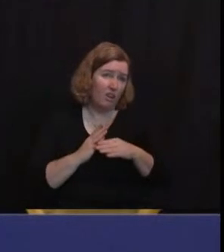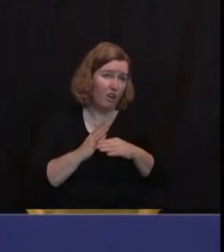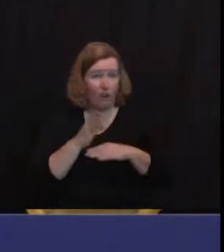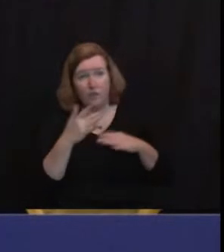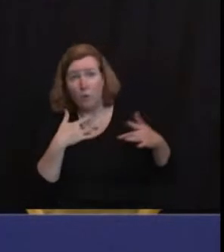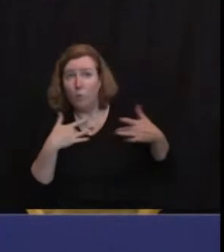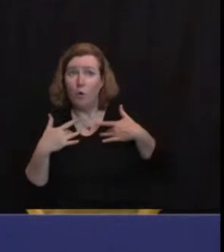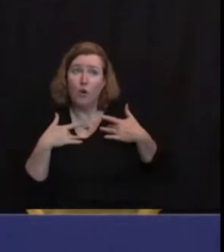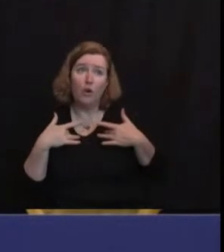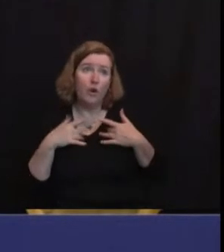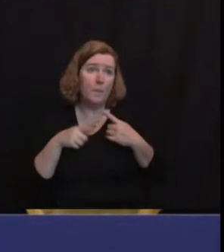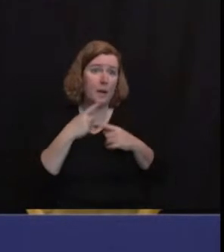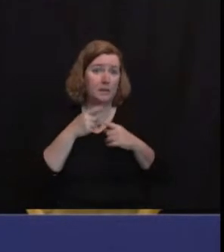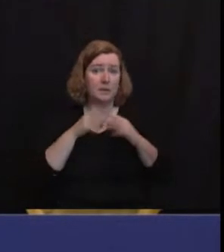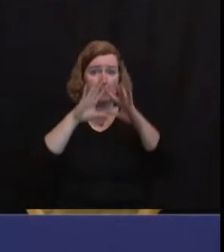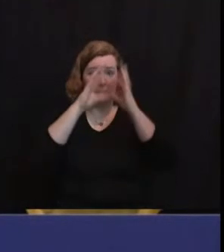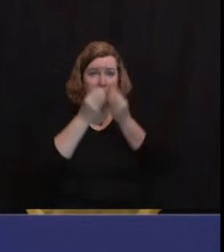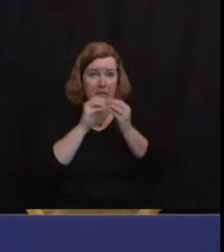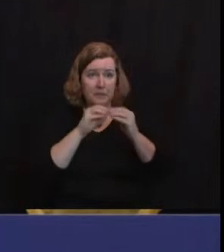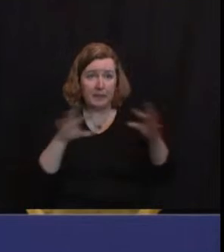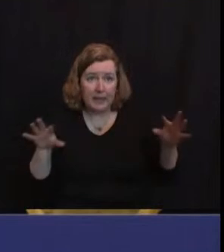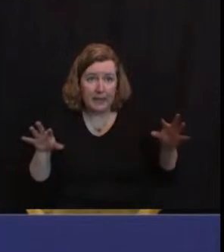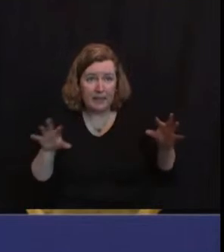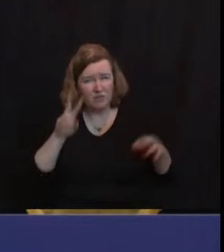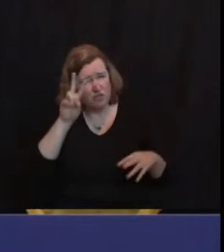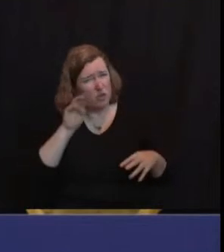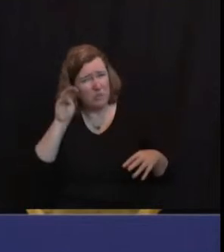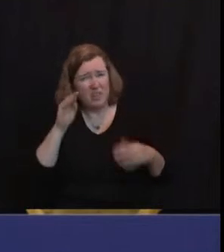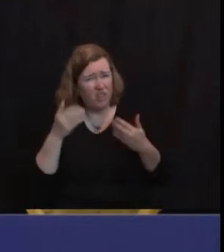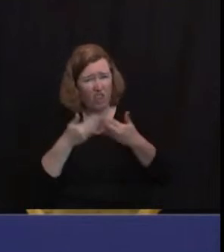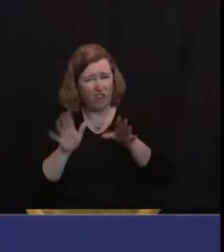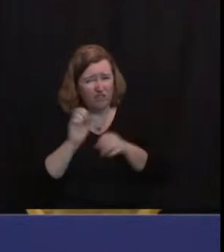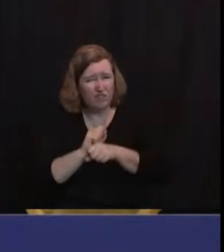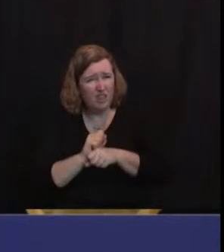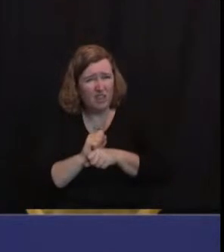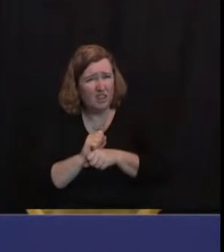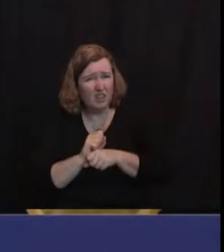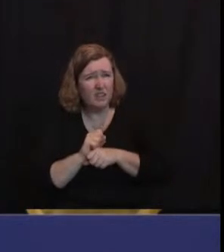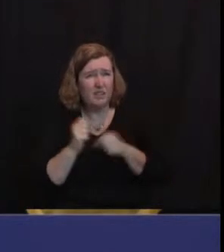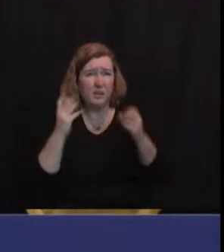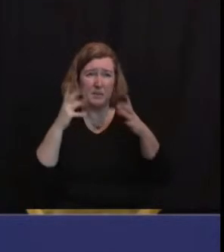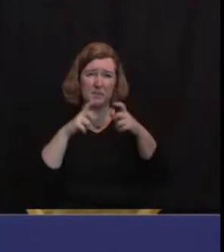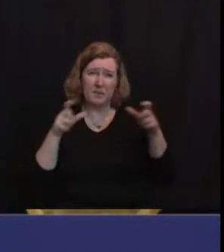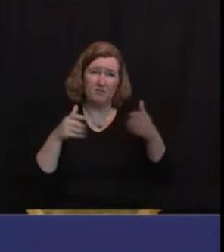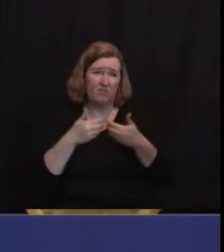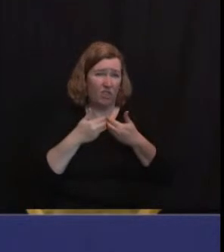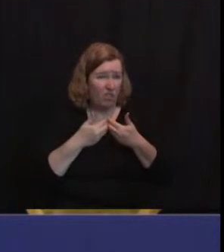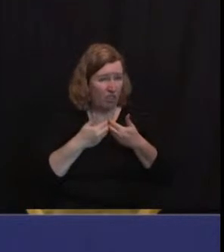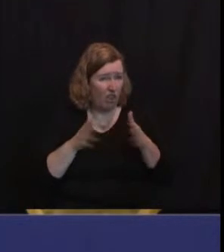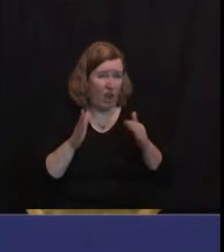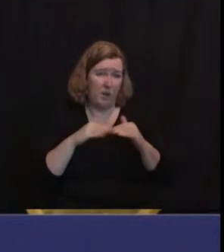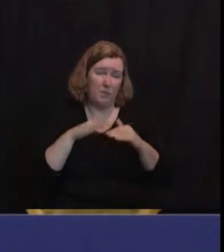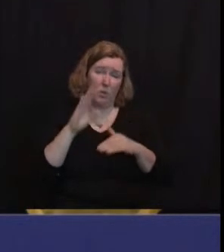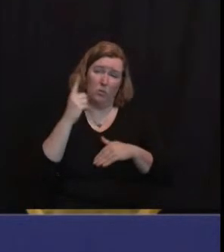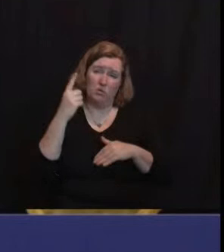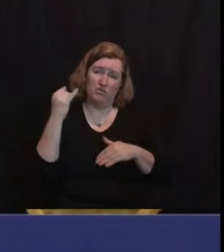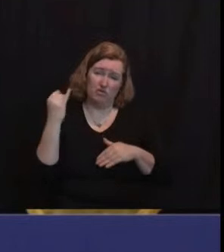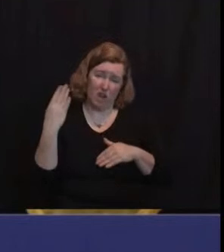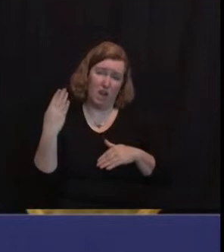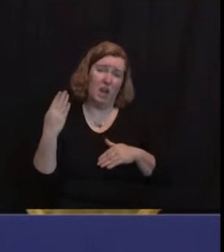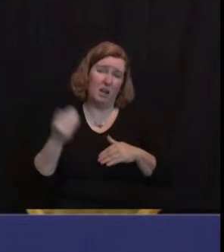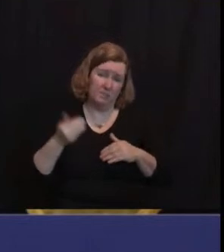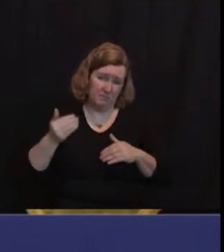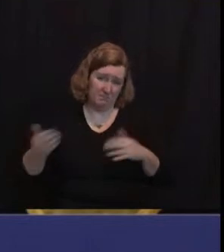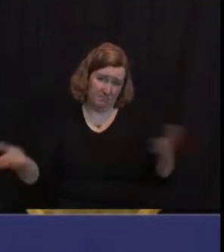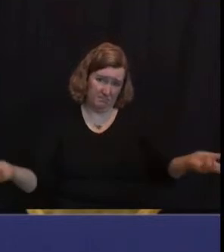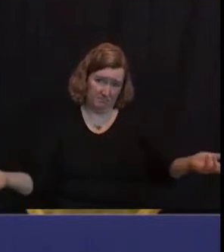jobs, several hundred thousands of whom have lost more than one job in the past 13 months. Tell that